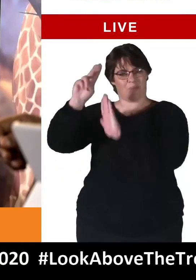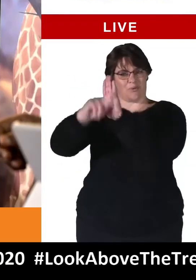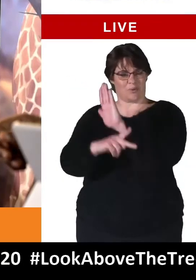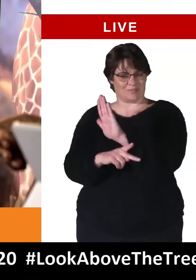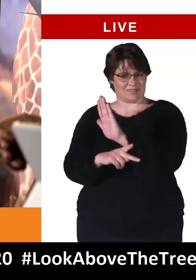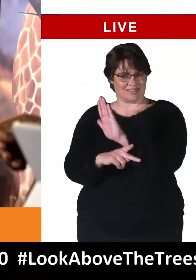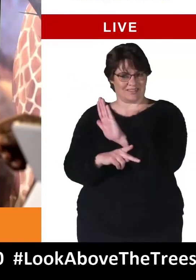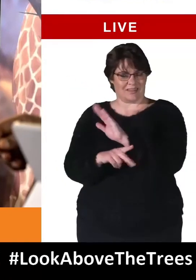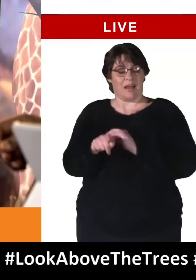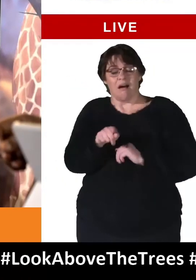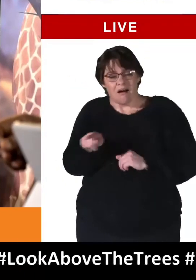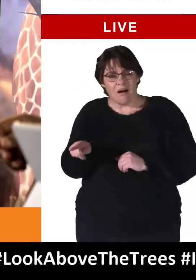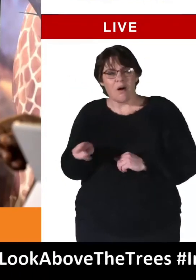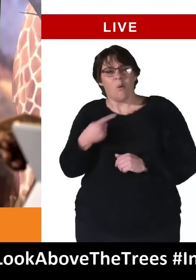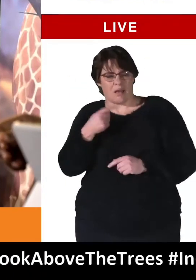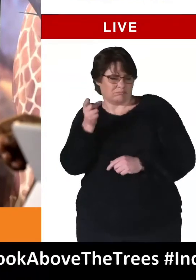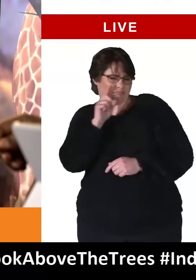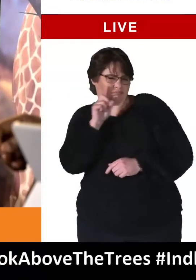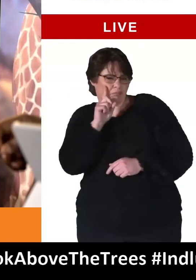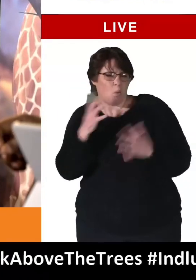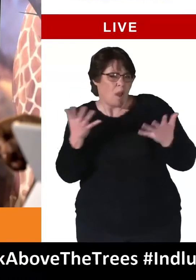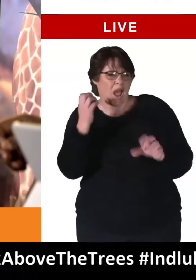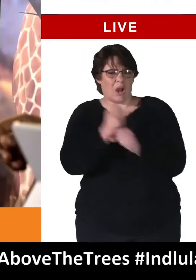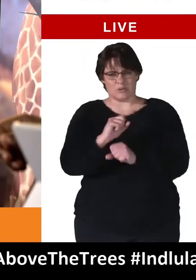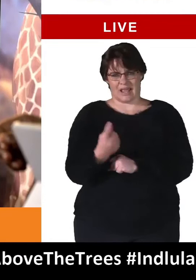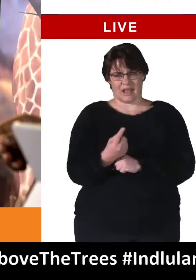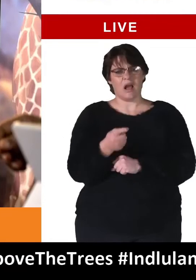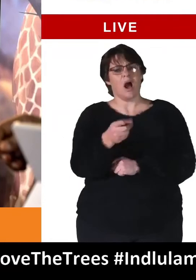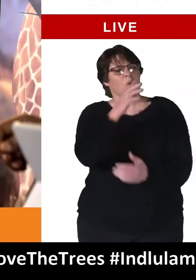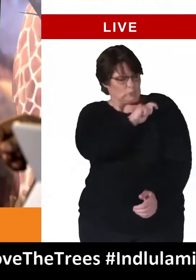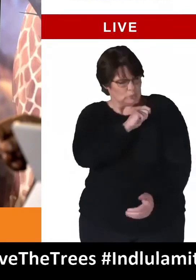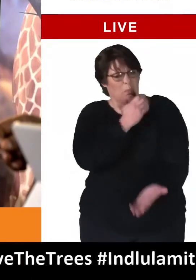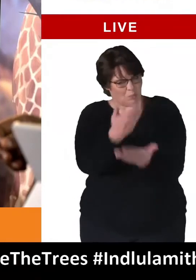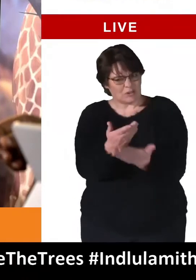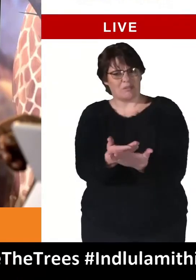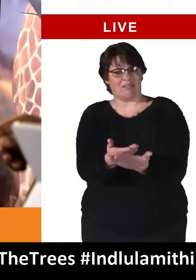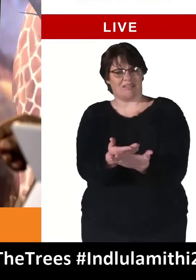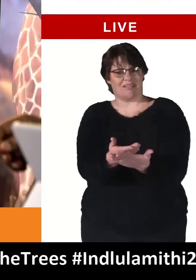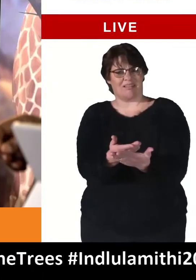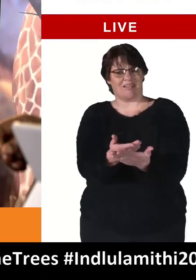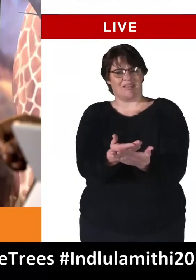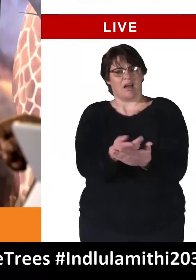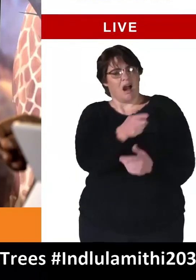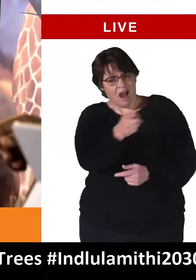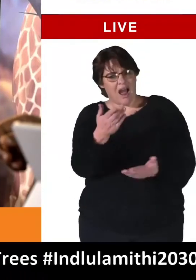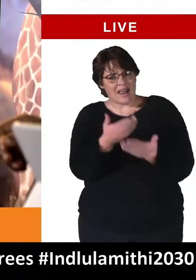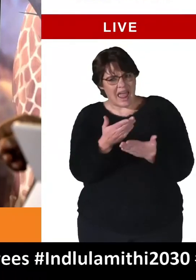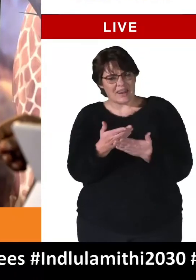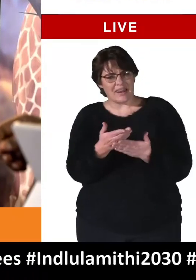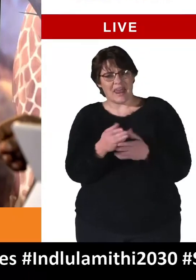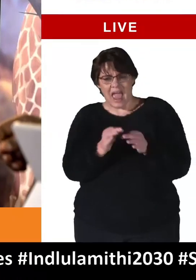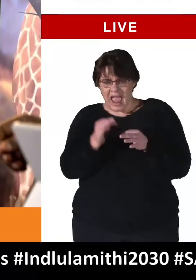programs, where we actually have tested with Gauteng that it is possible that the province plans can actually